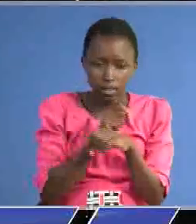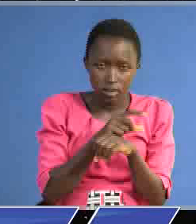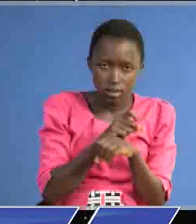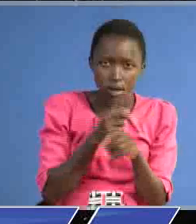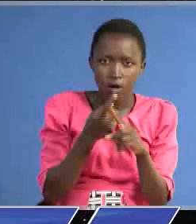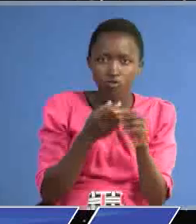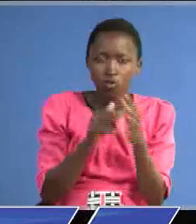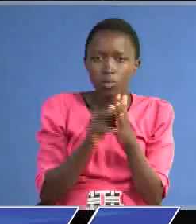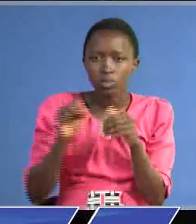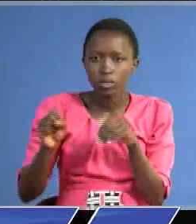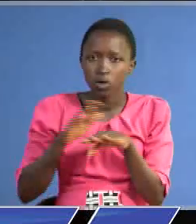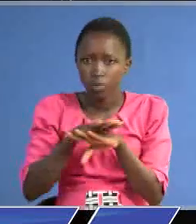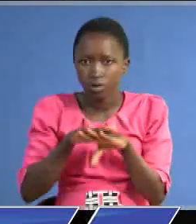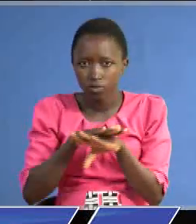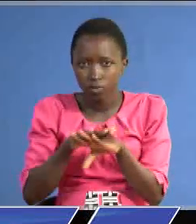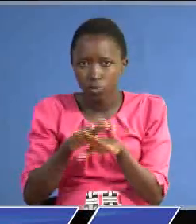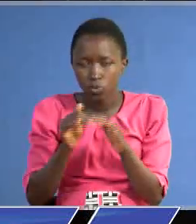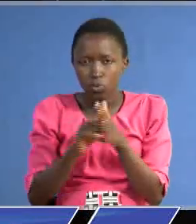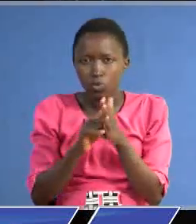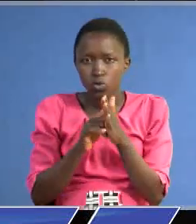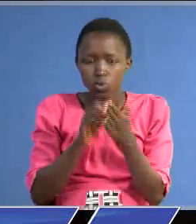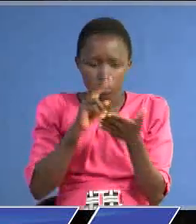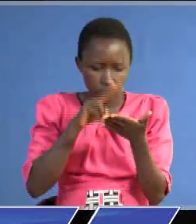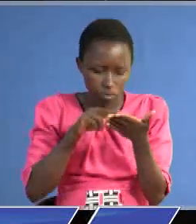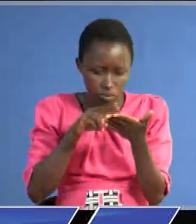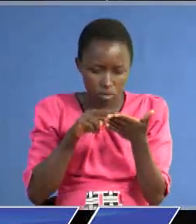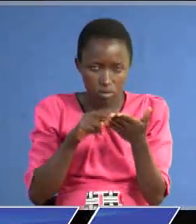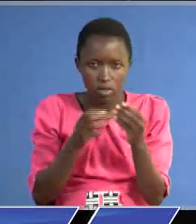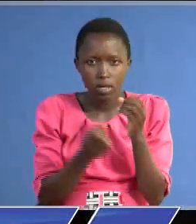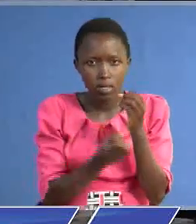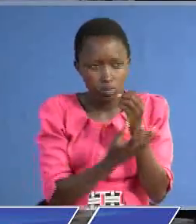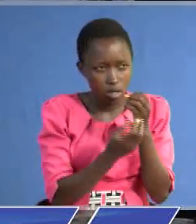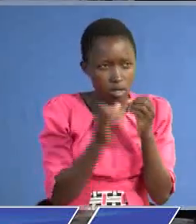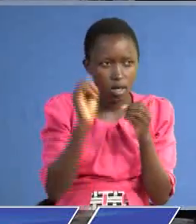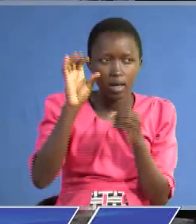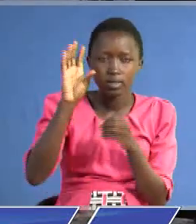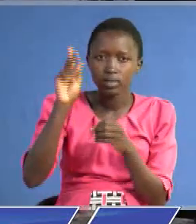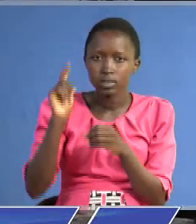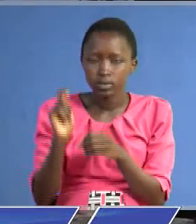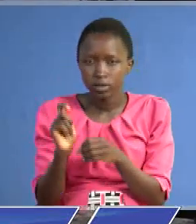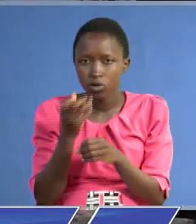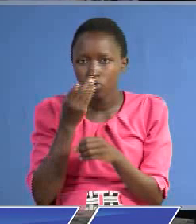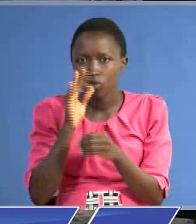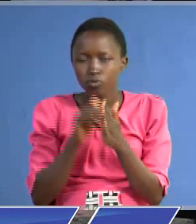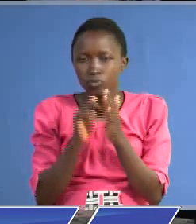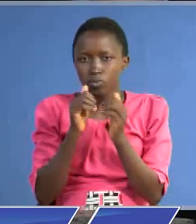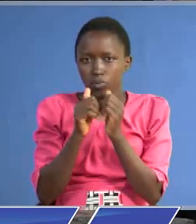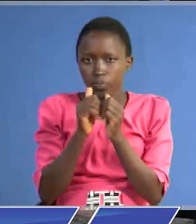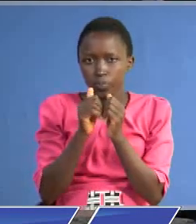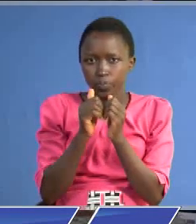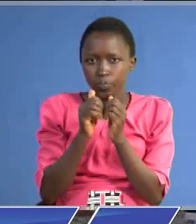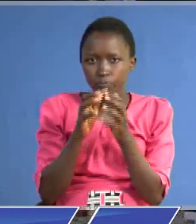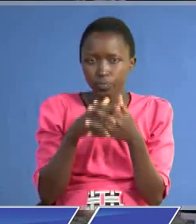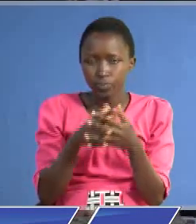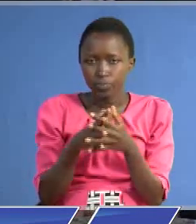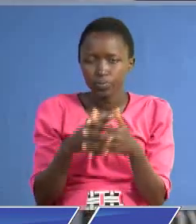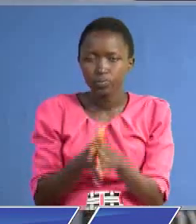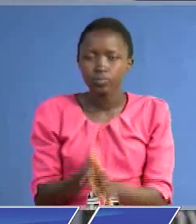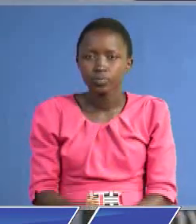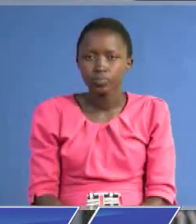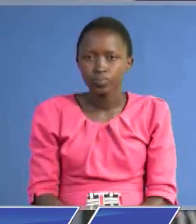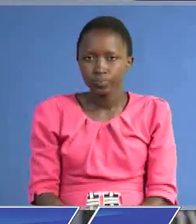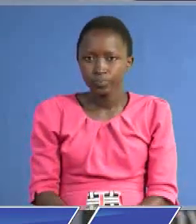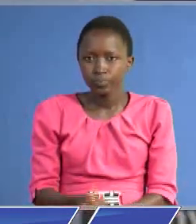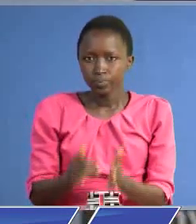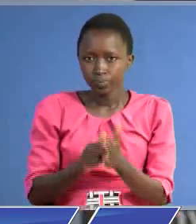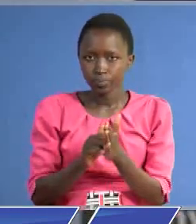Buckley from the South Africa Astronomical Observatory explained the ICT aspects of the scientific equipment. And